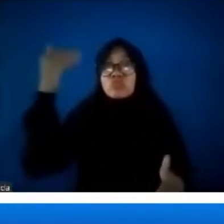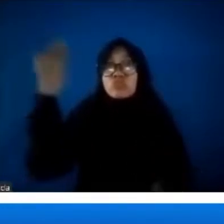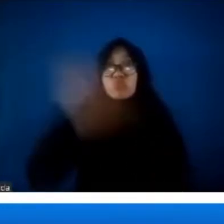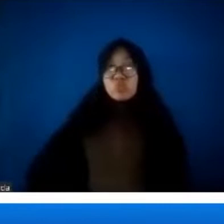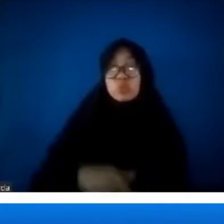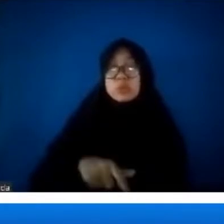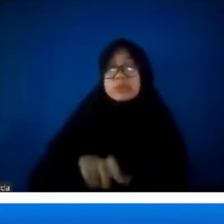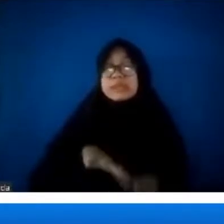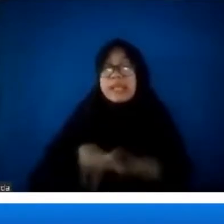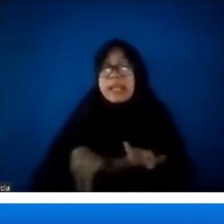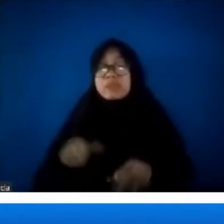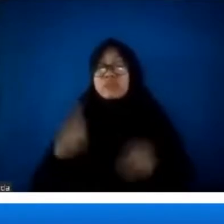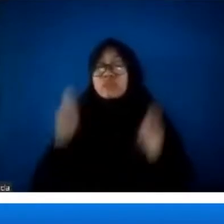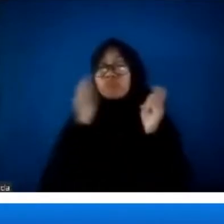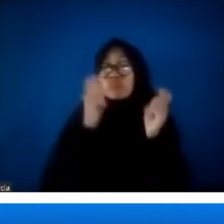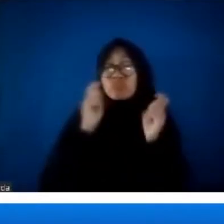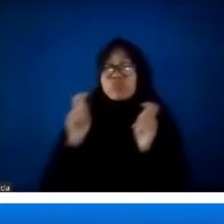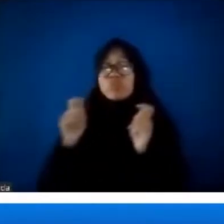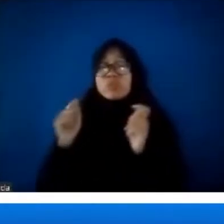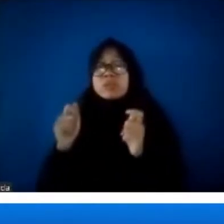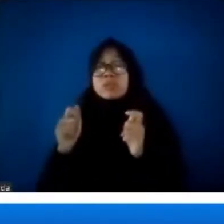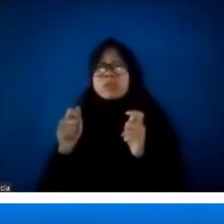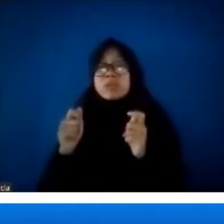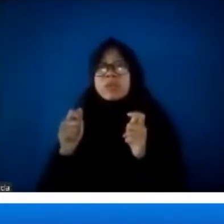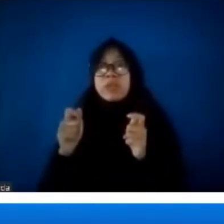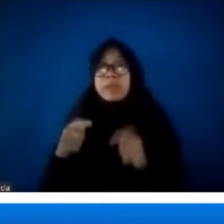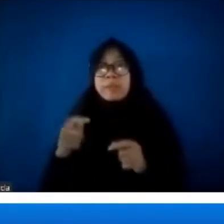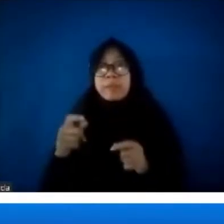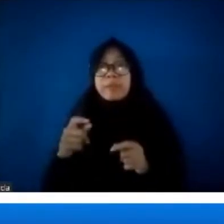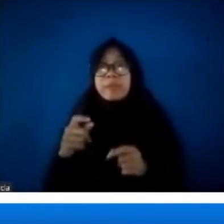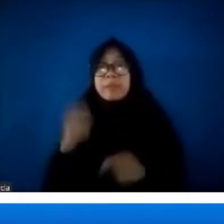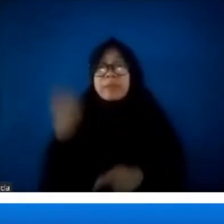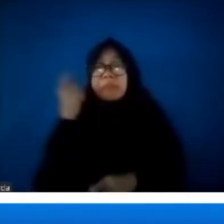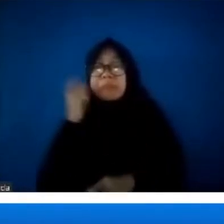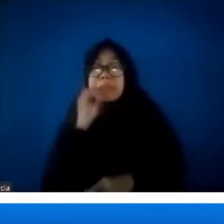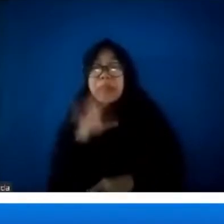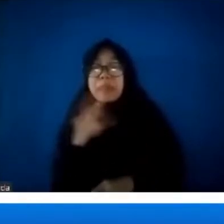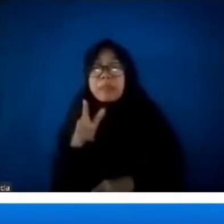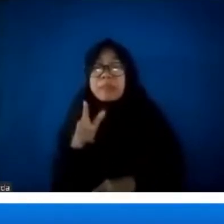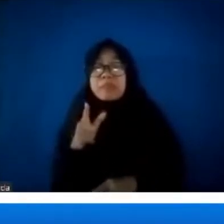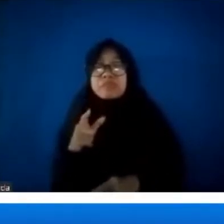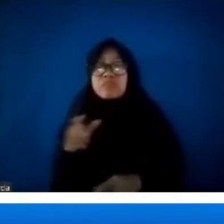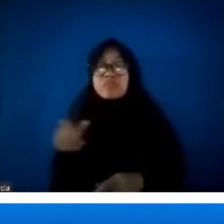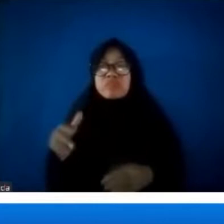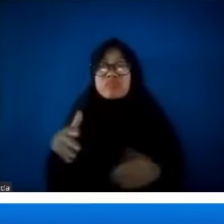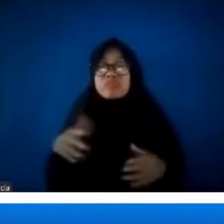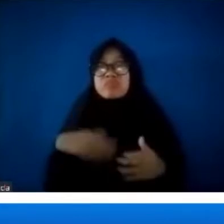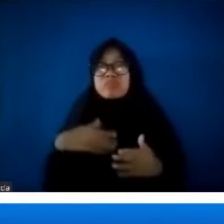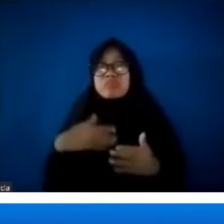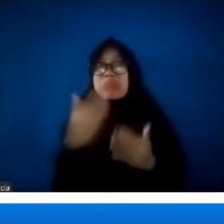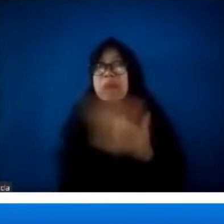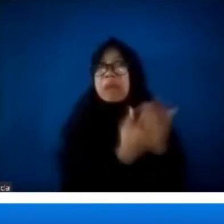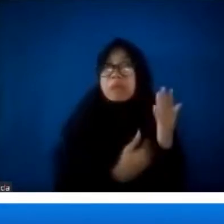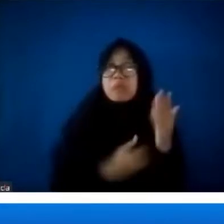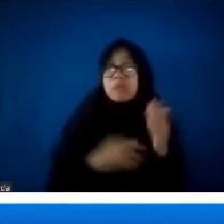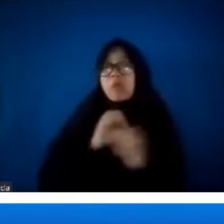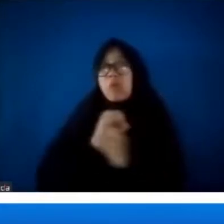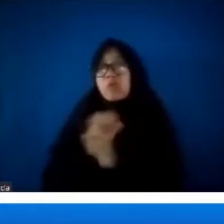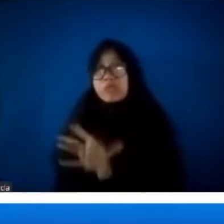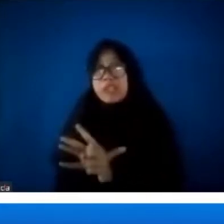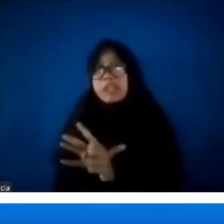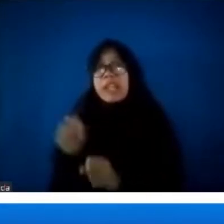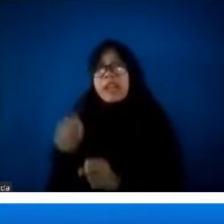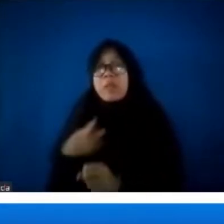know, national security or controlling the pandemic. I think across the world we have seen more and more countries using the